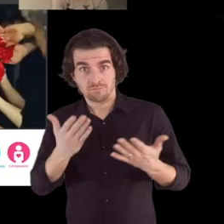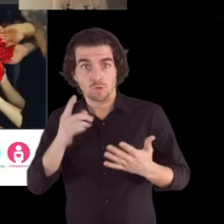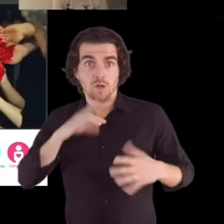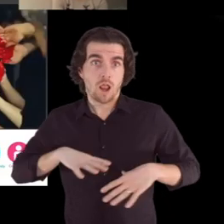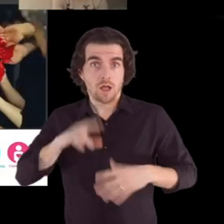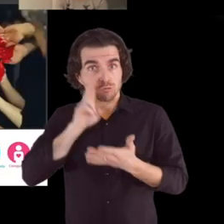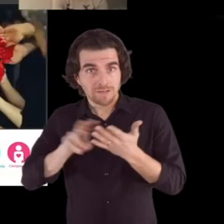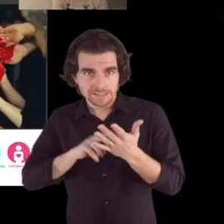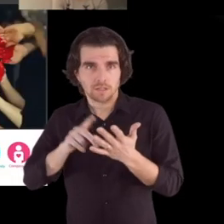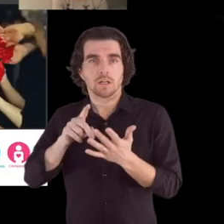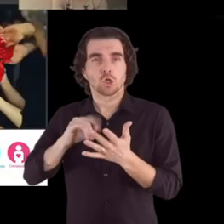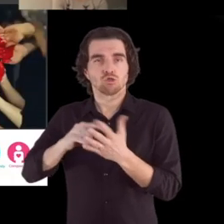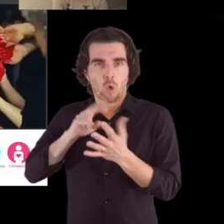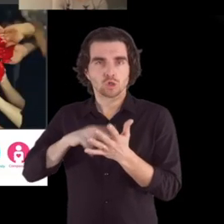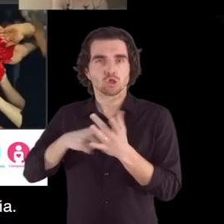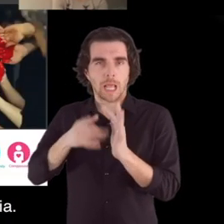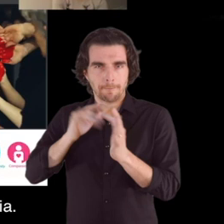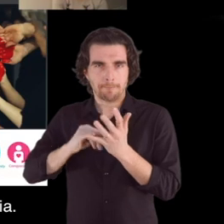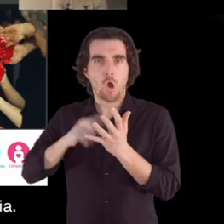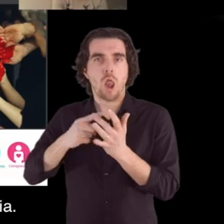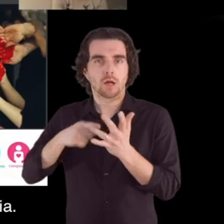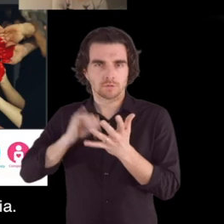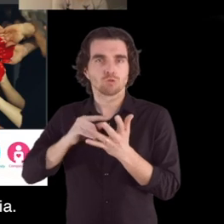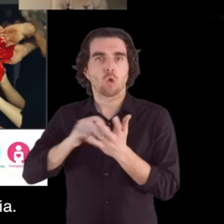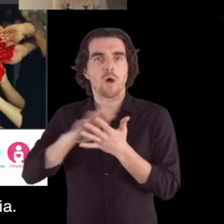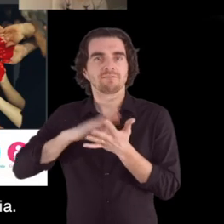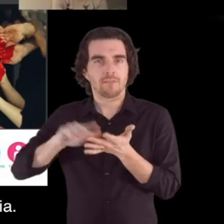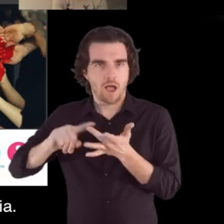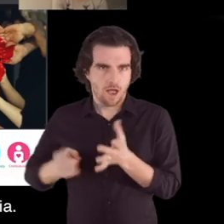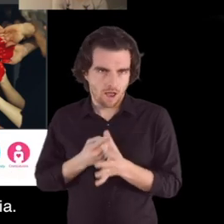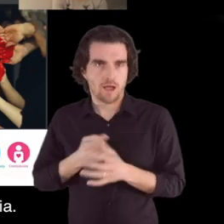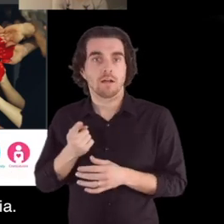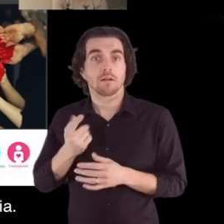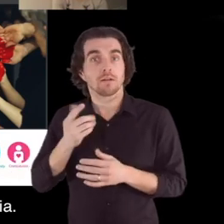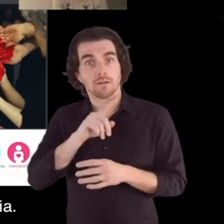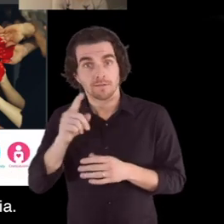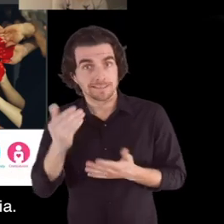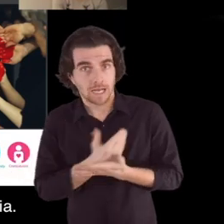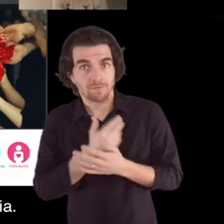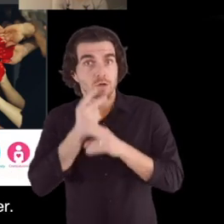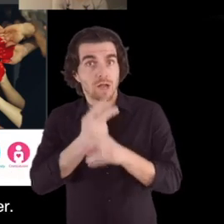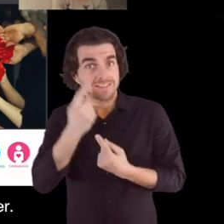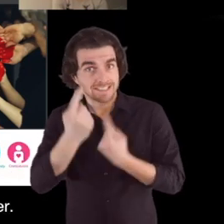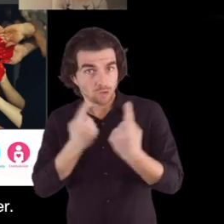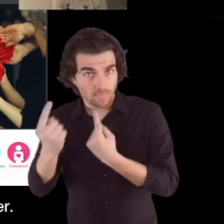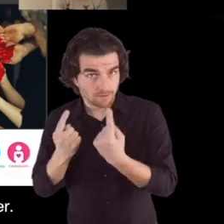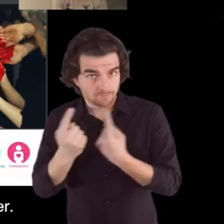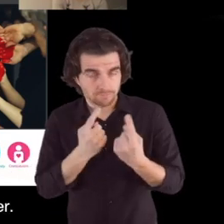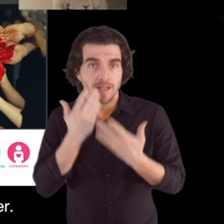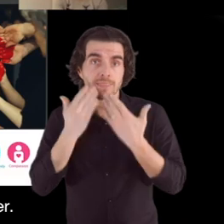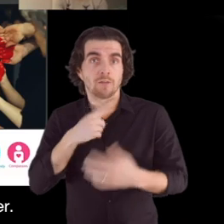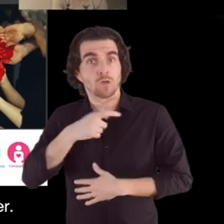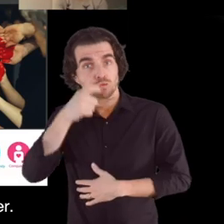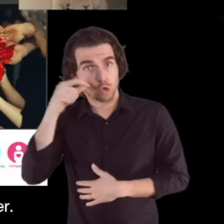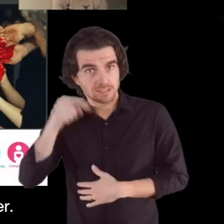Lovely. And just to say thank you to our young readers, Sean and James, Ben, Lois and Sophia. So stay safe and look